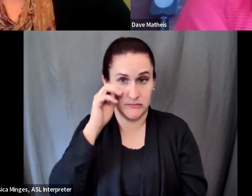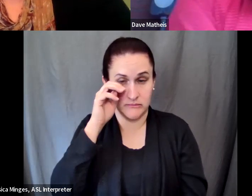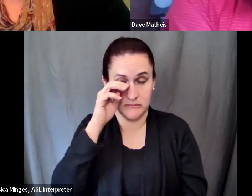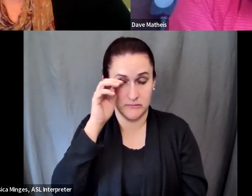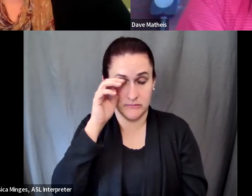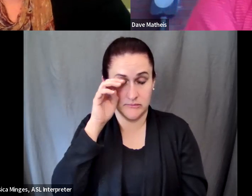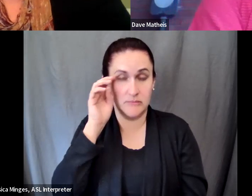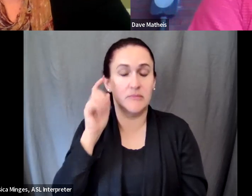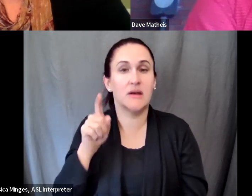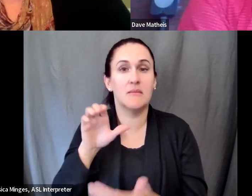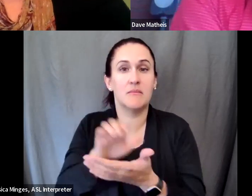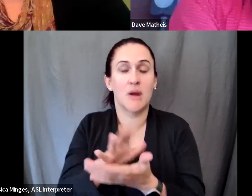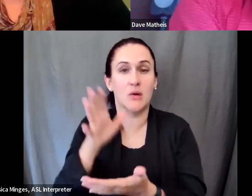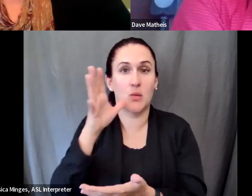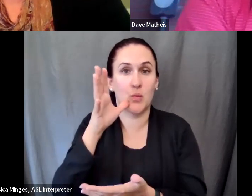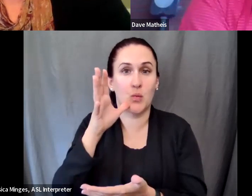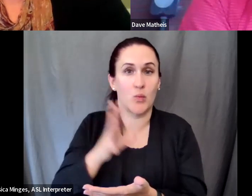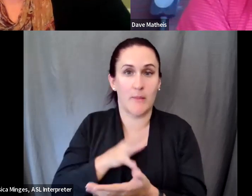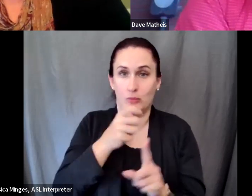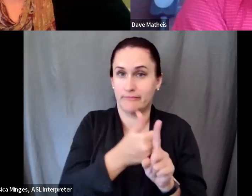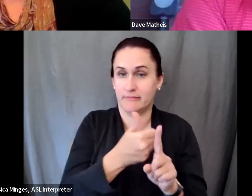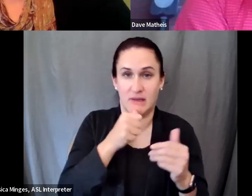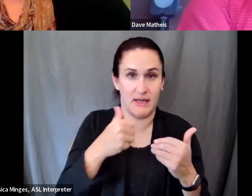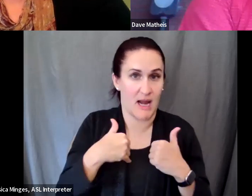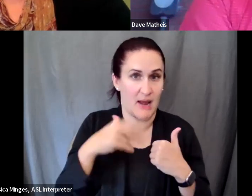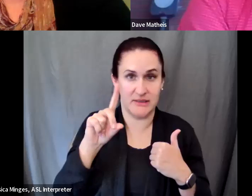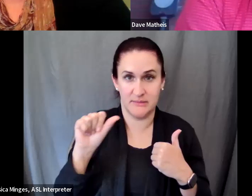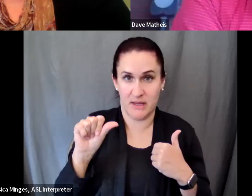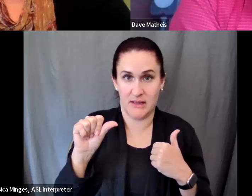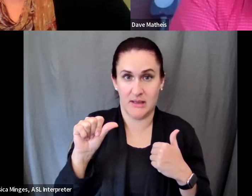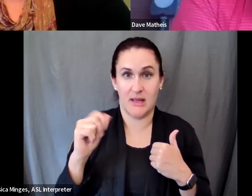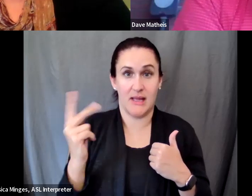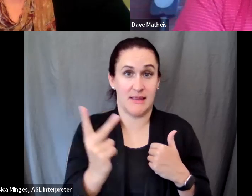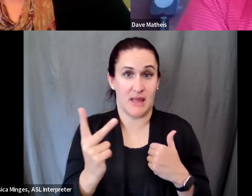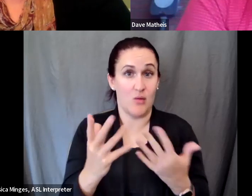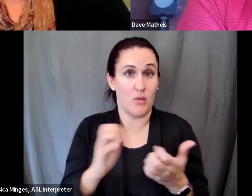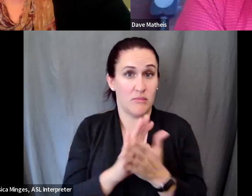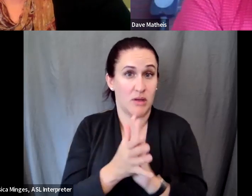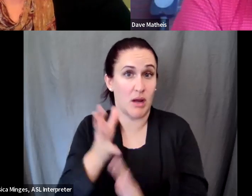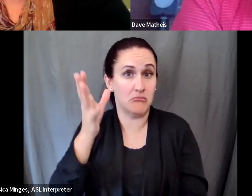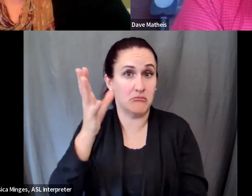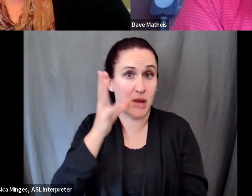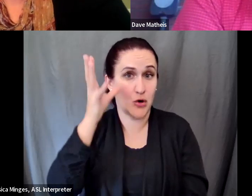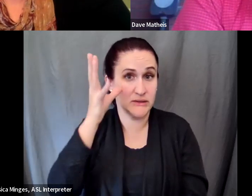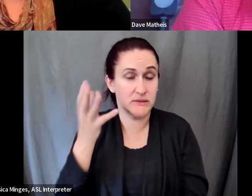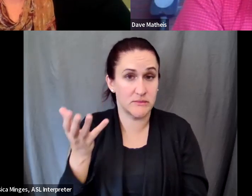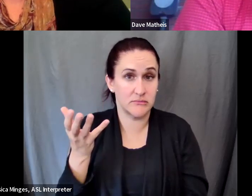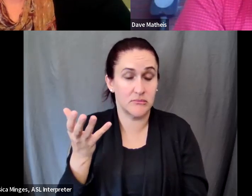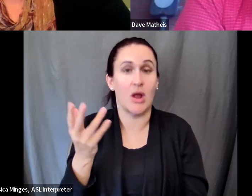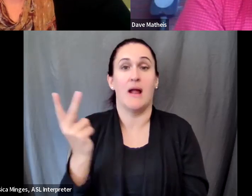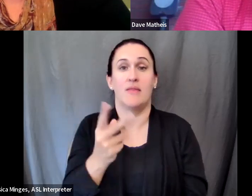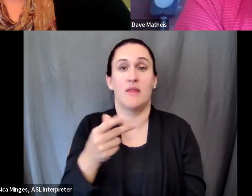and he married a woman who didn't have a disability, and they wanted to be parents. And they